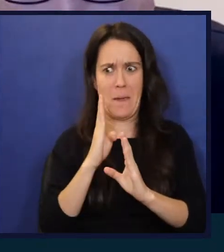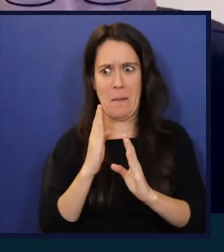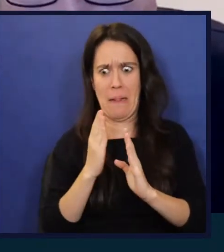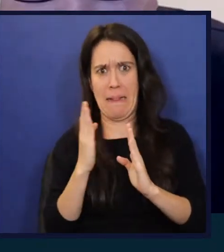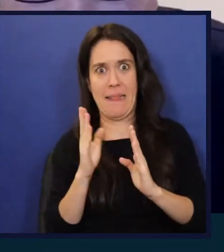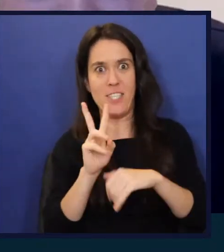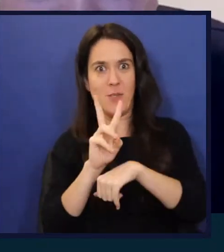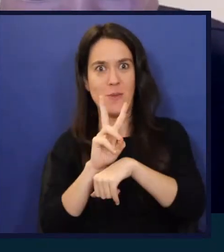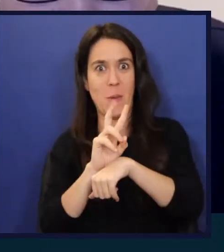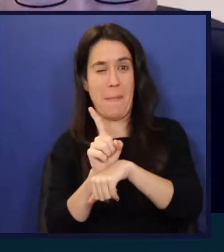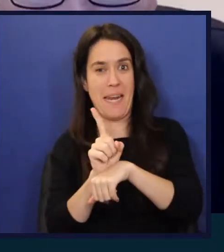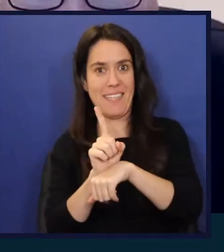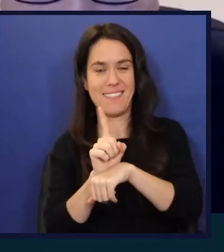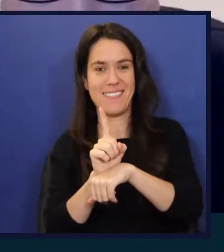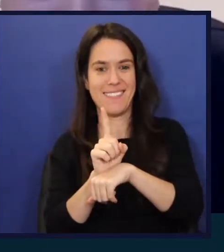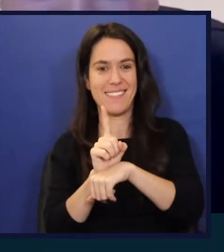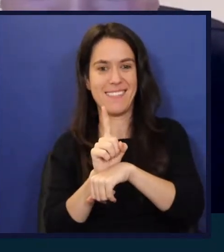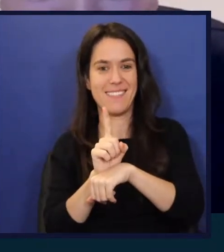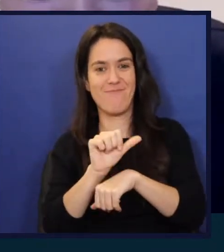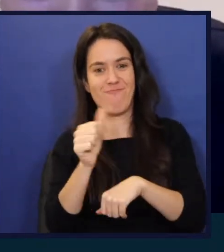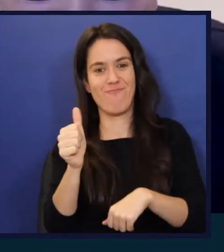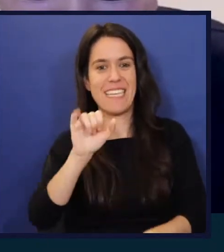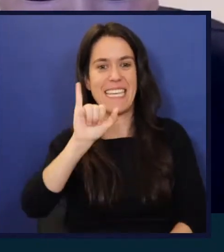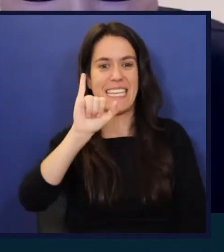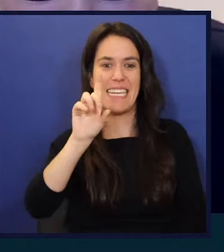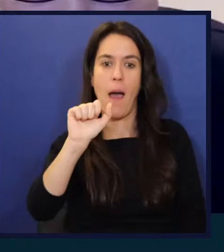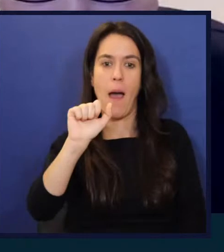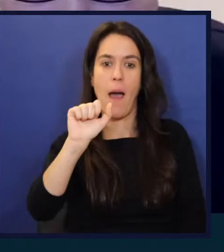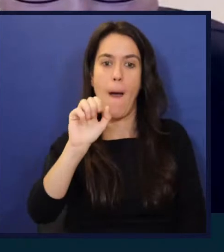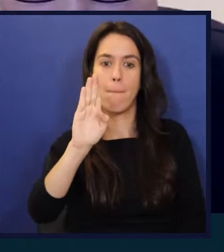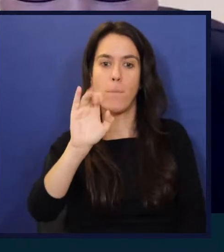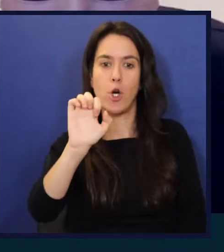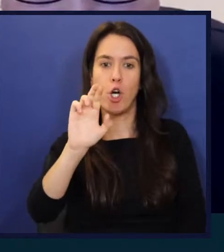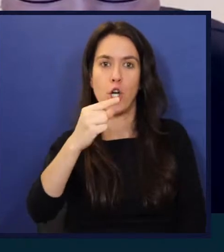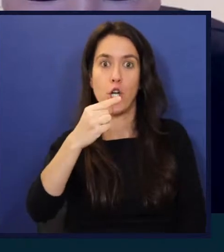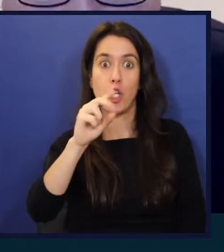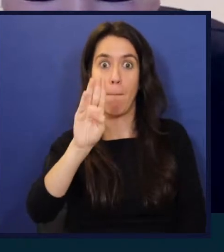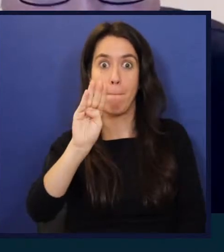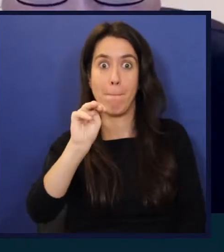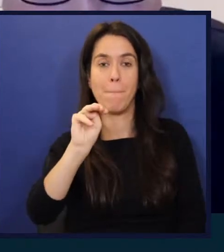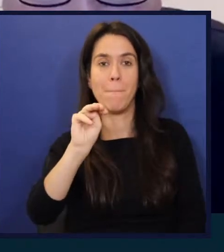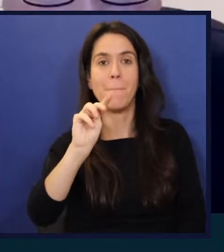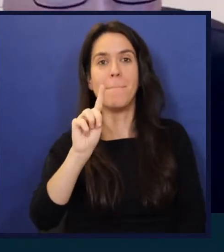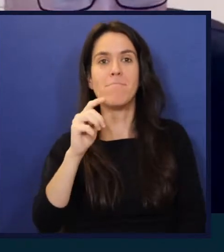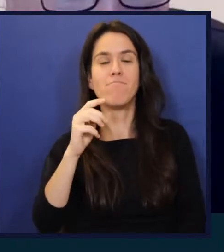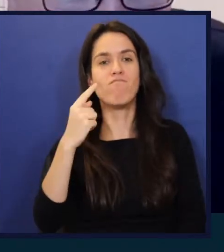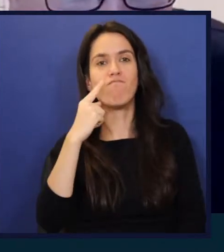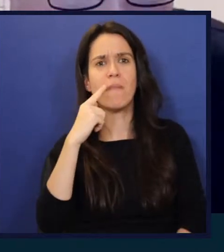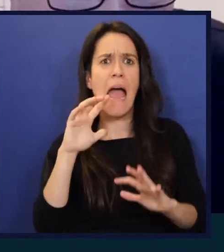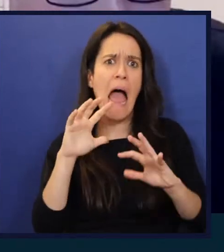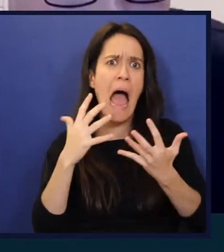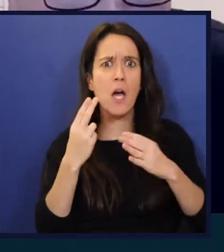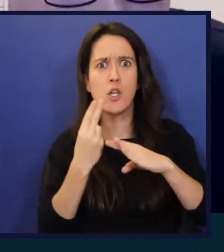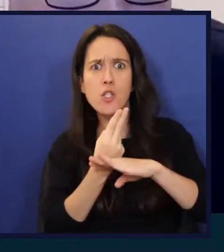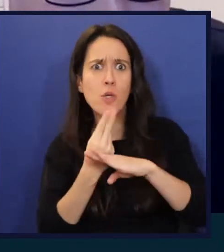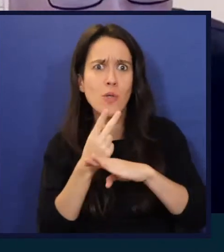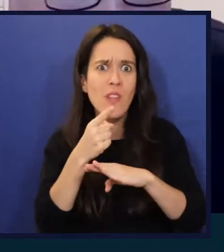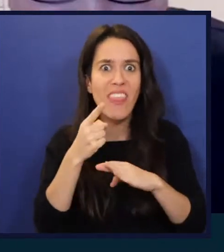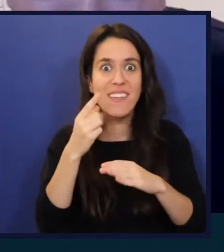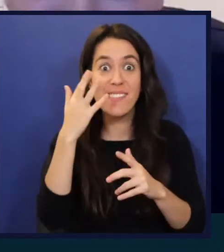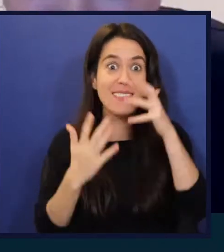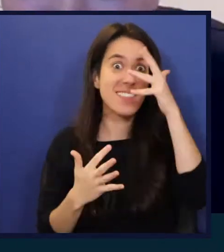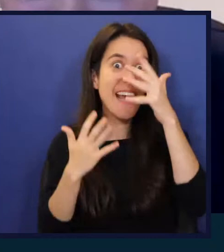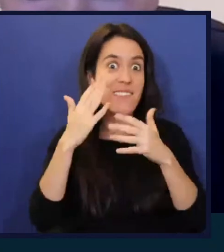have Ida Bergum that's going to show us around and how to use this amazing data platform to